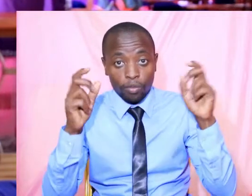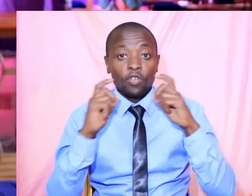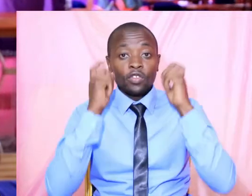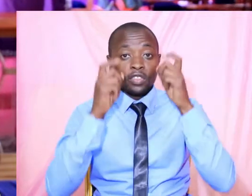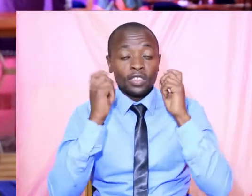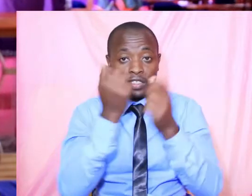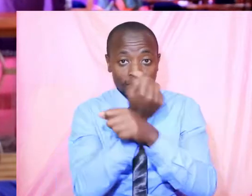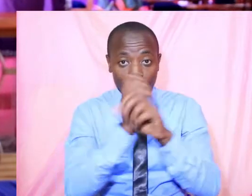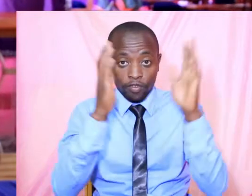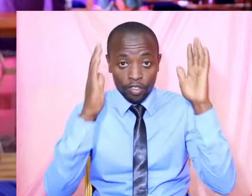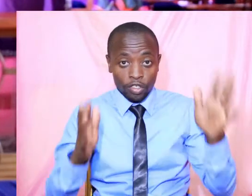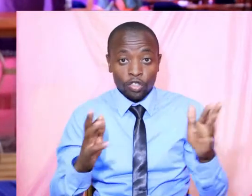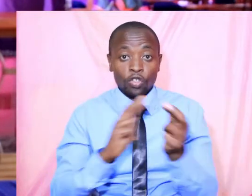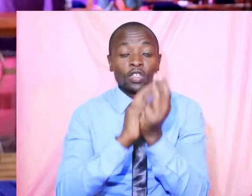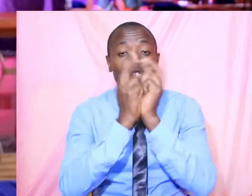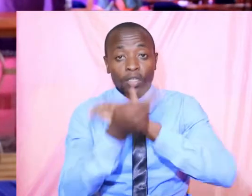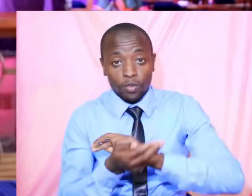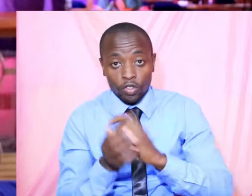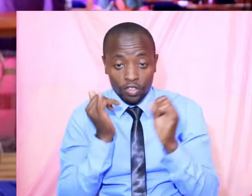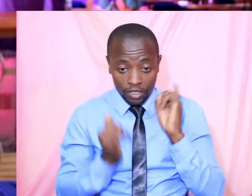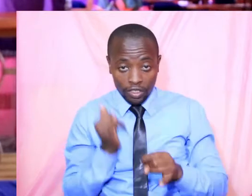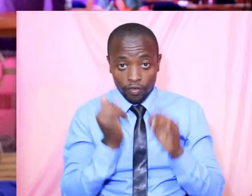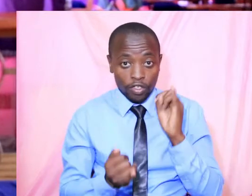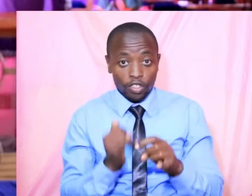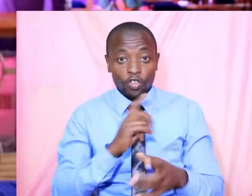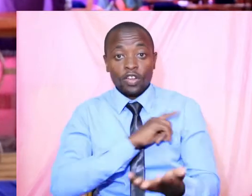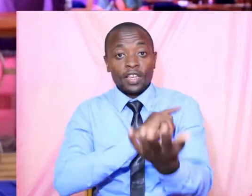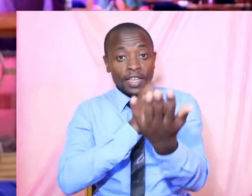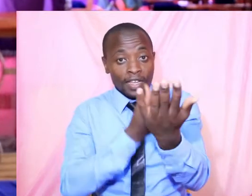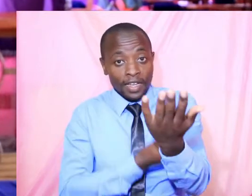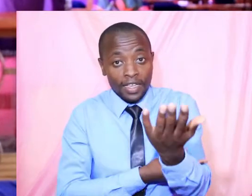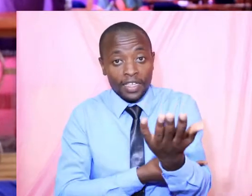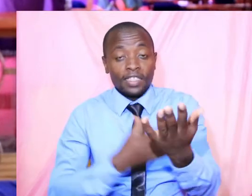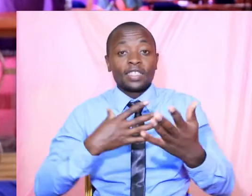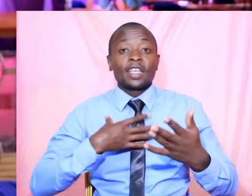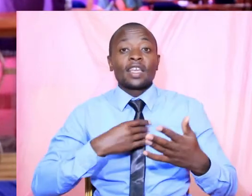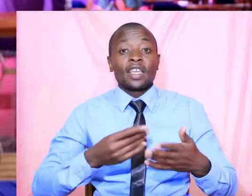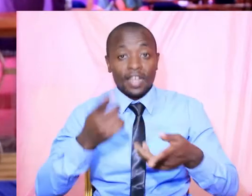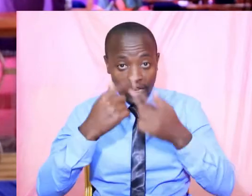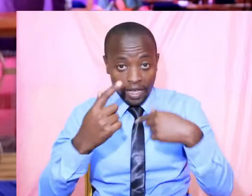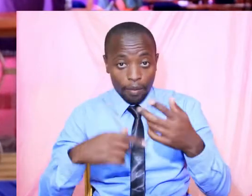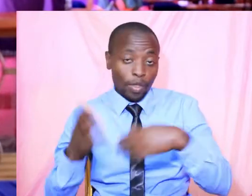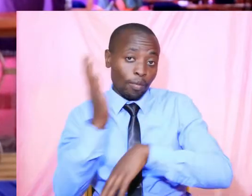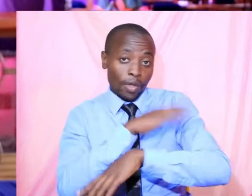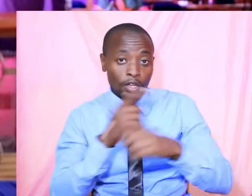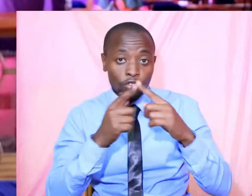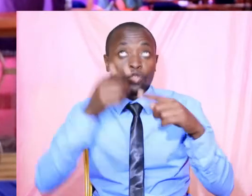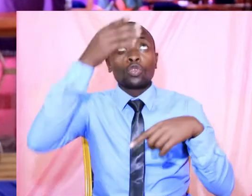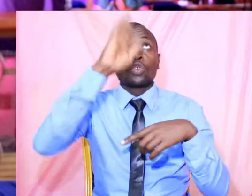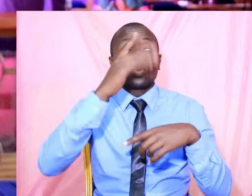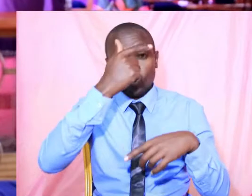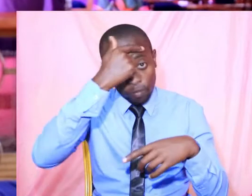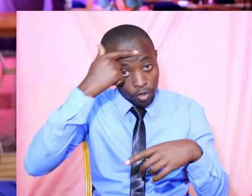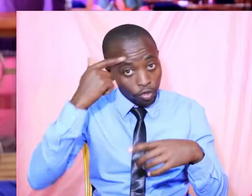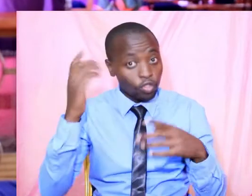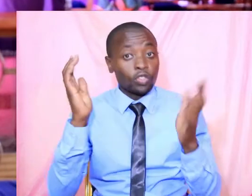redemption, justification, grace, and reconciliation. Because Paul is such